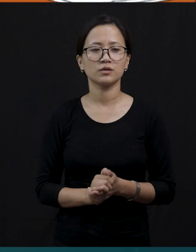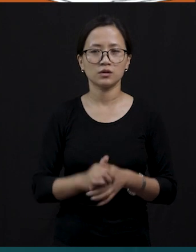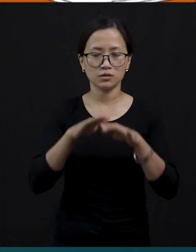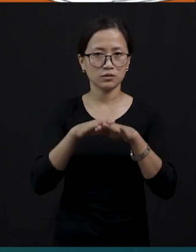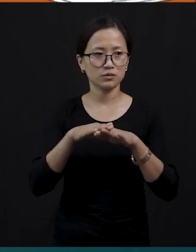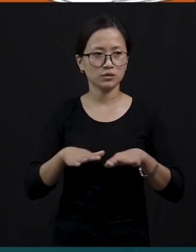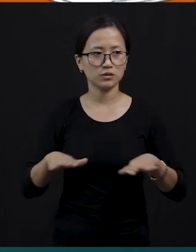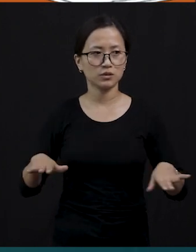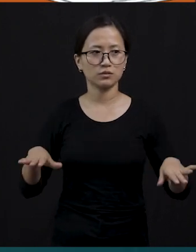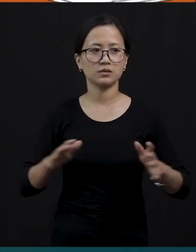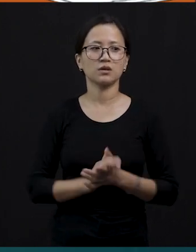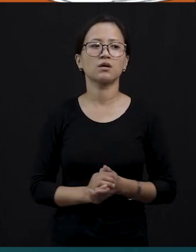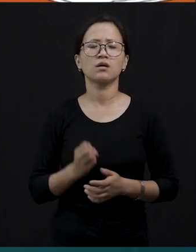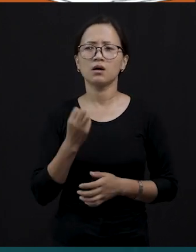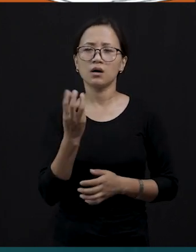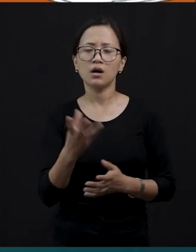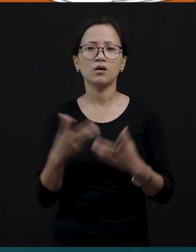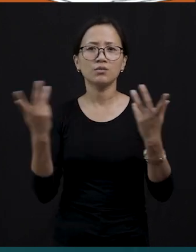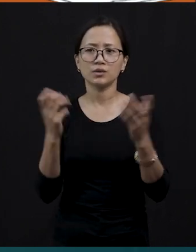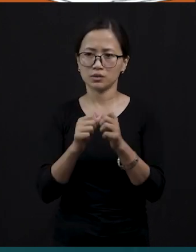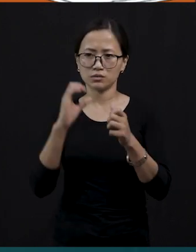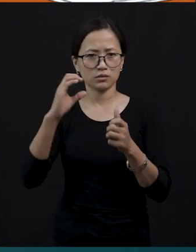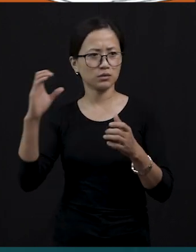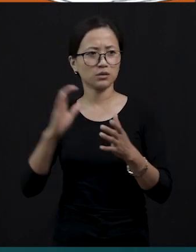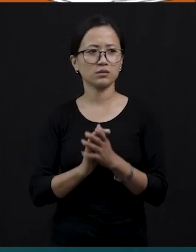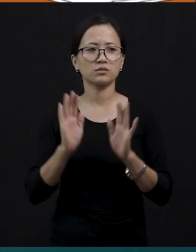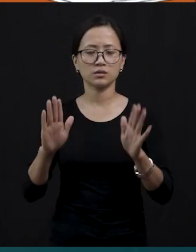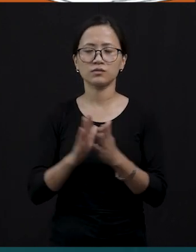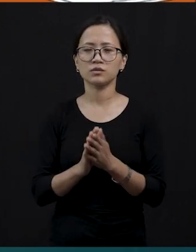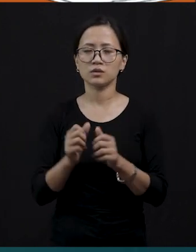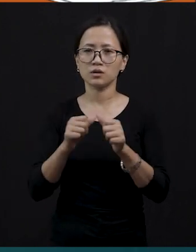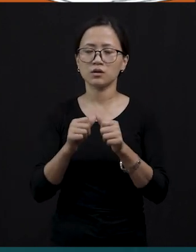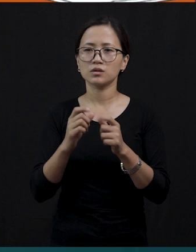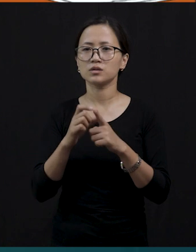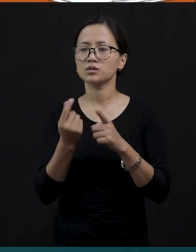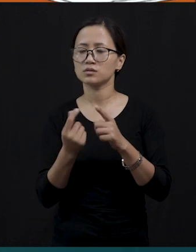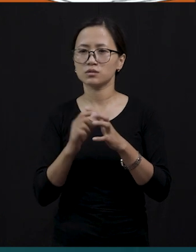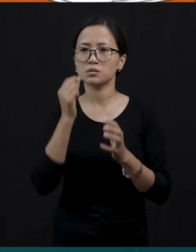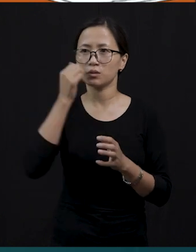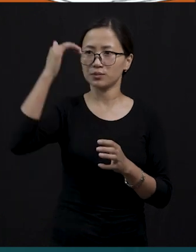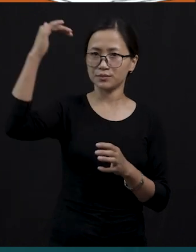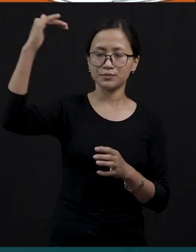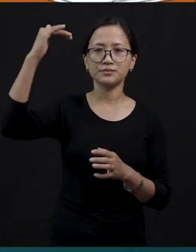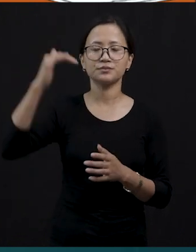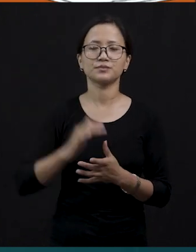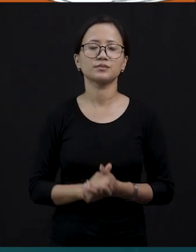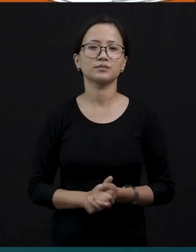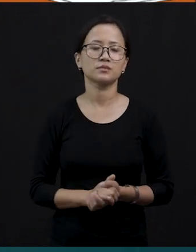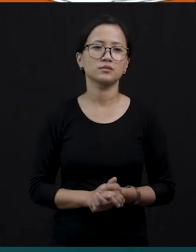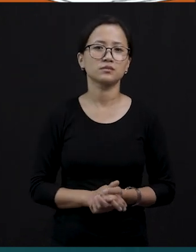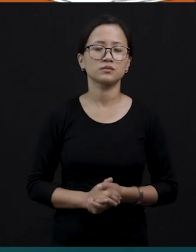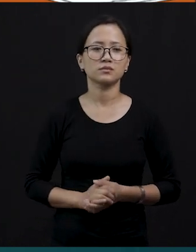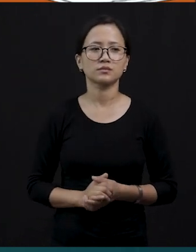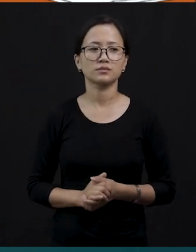765 are children. Okay, so 765 of them are children out of